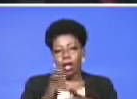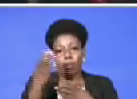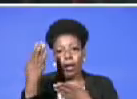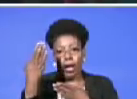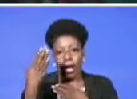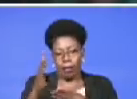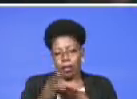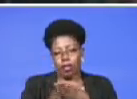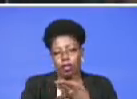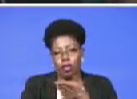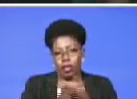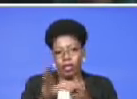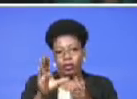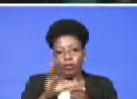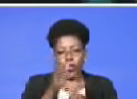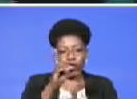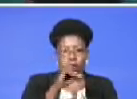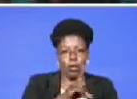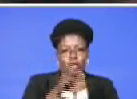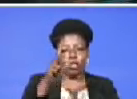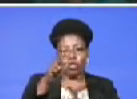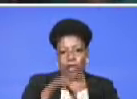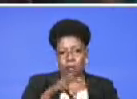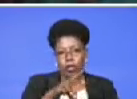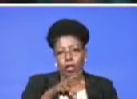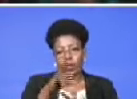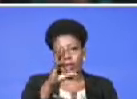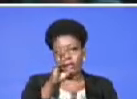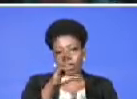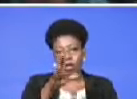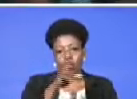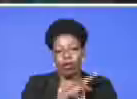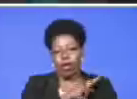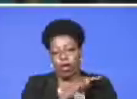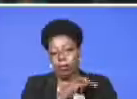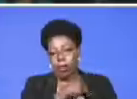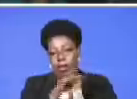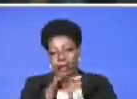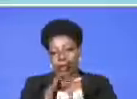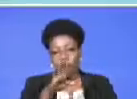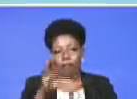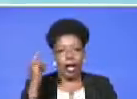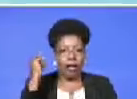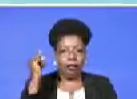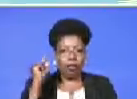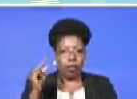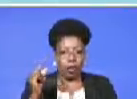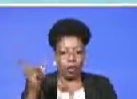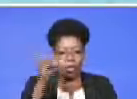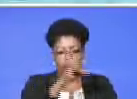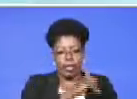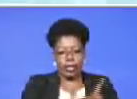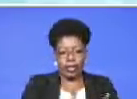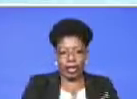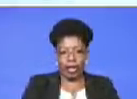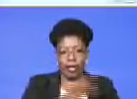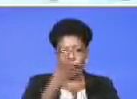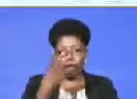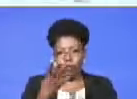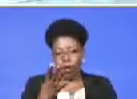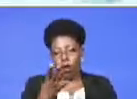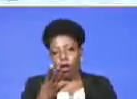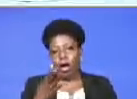the last 6 years, securing 73 medals, including 35 gold. Day 4 being capped off by an